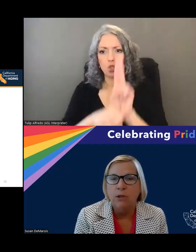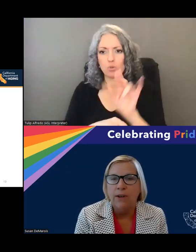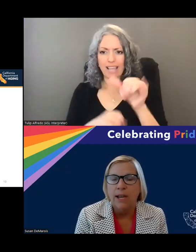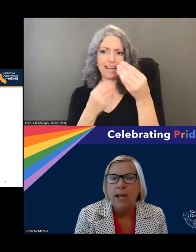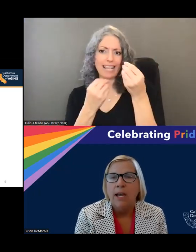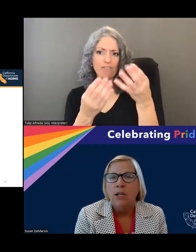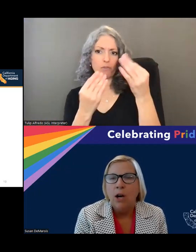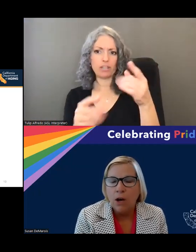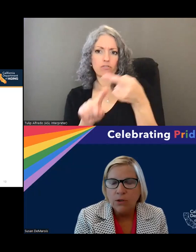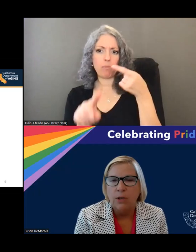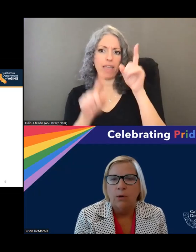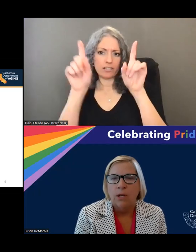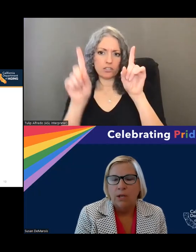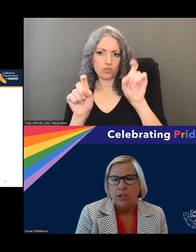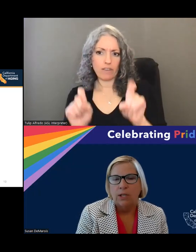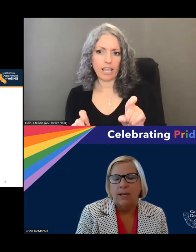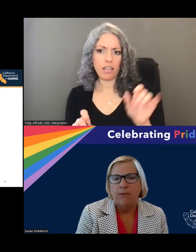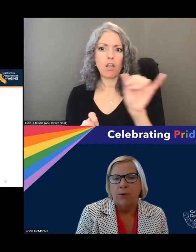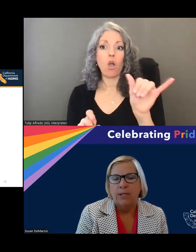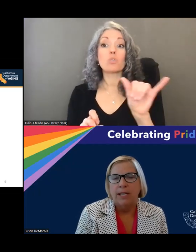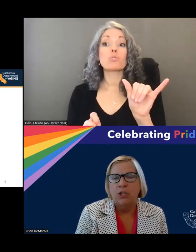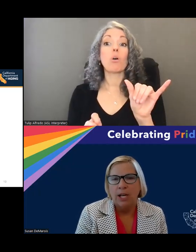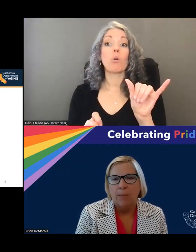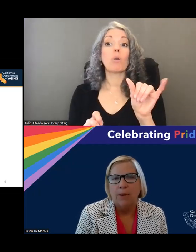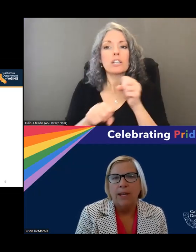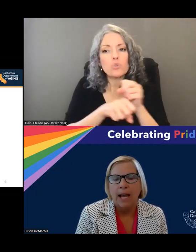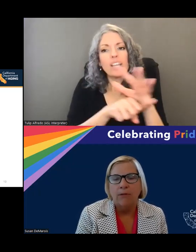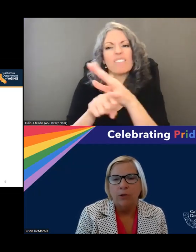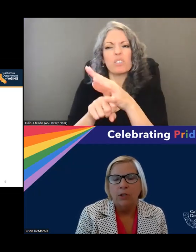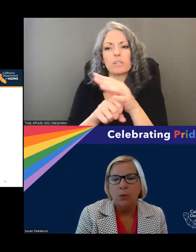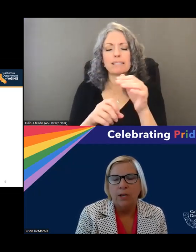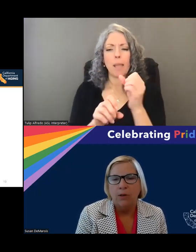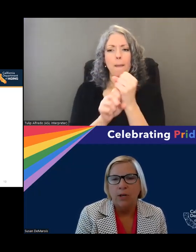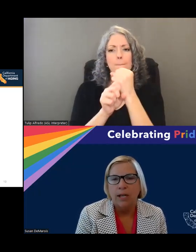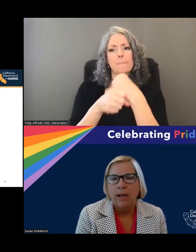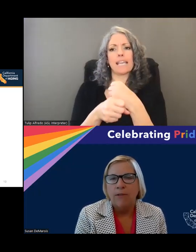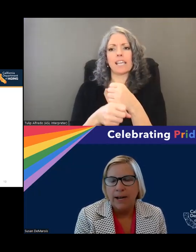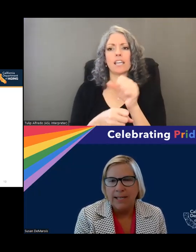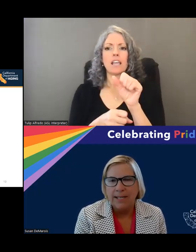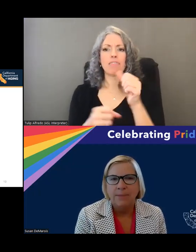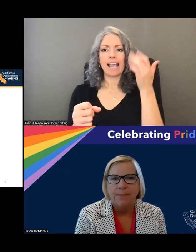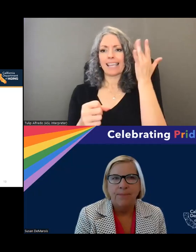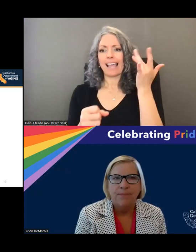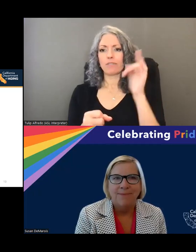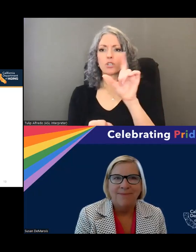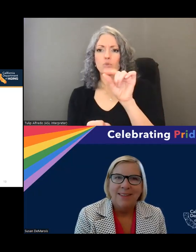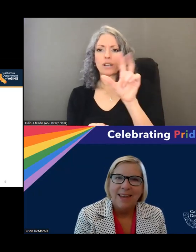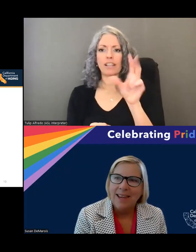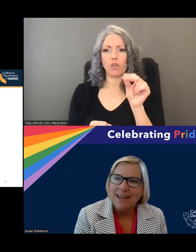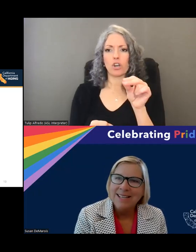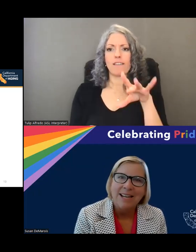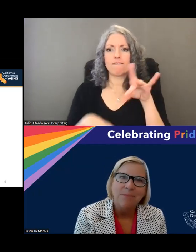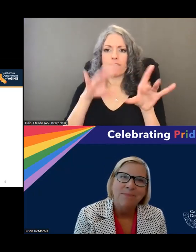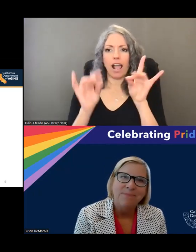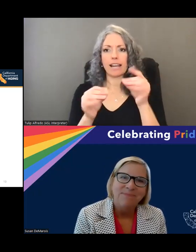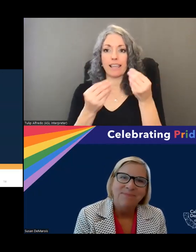CASOA survey also to influence and shape the California 2030 findings.